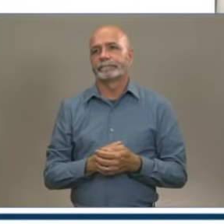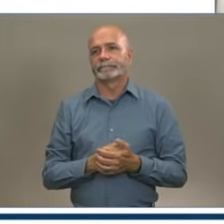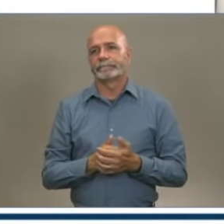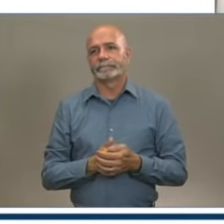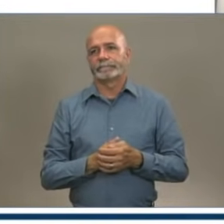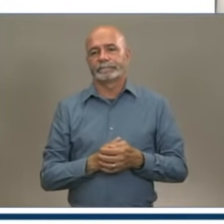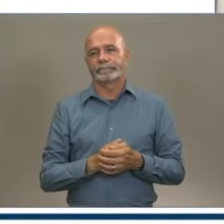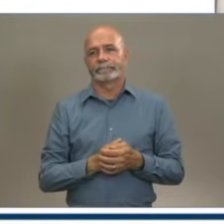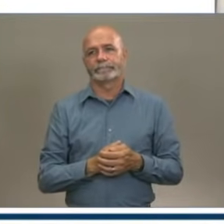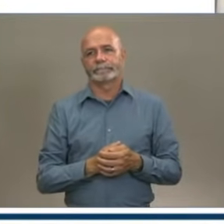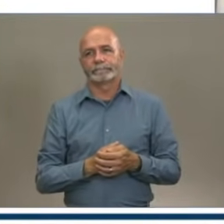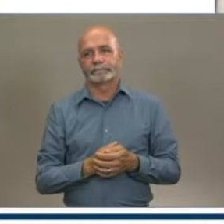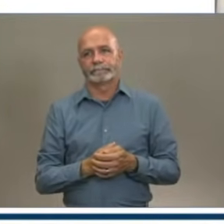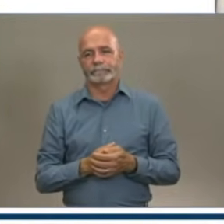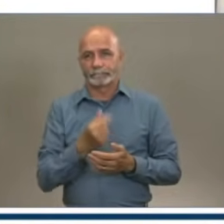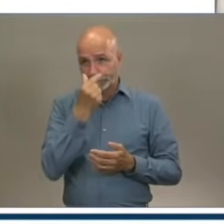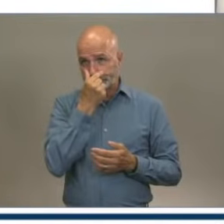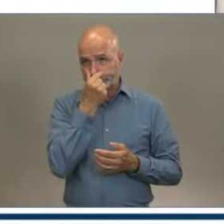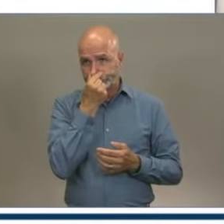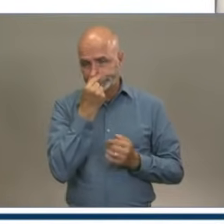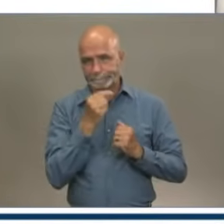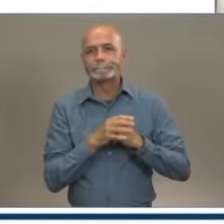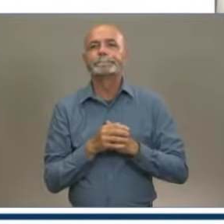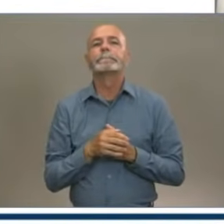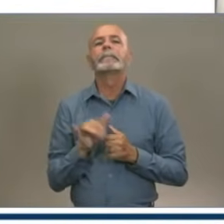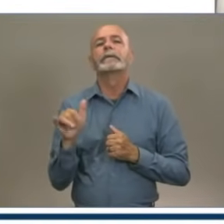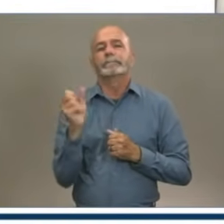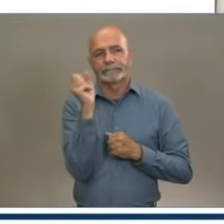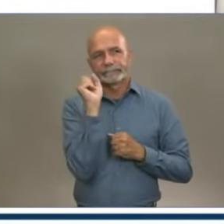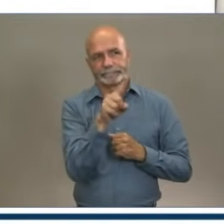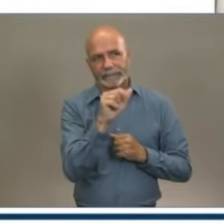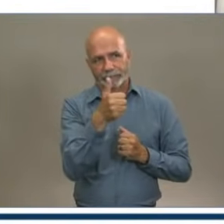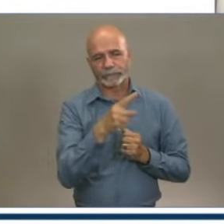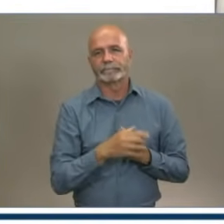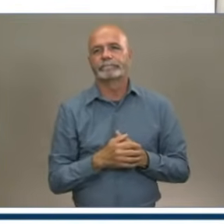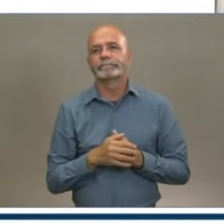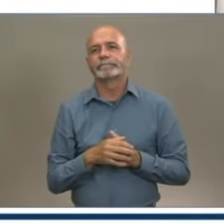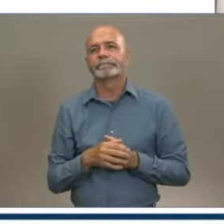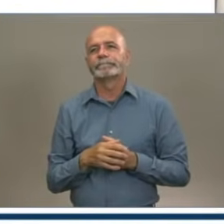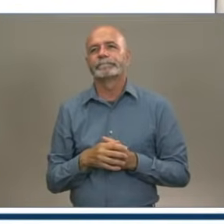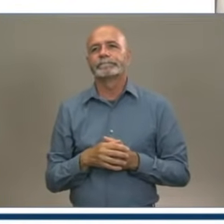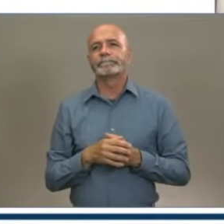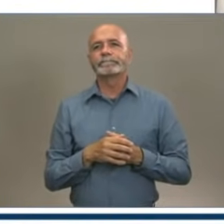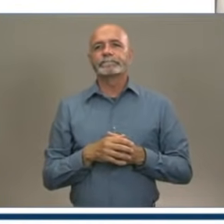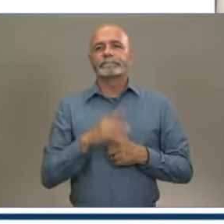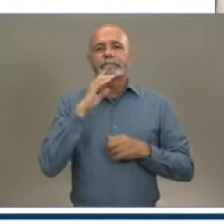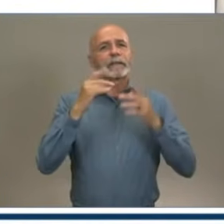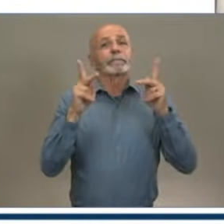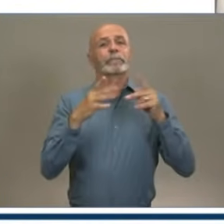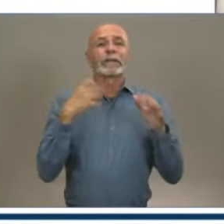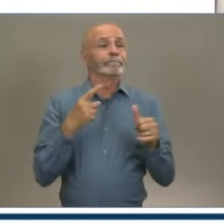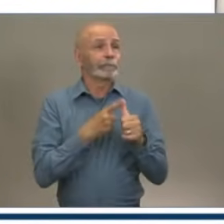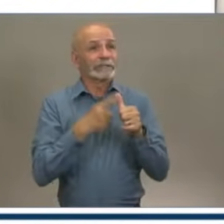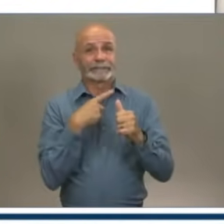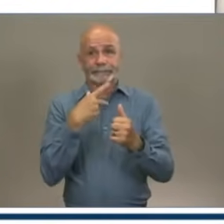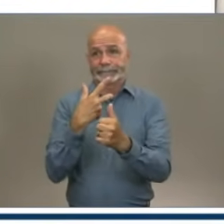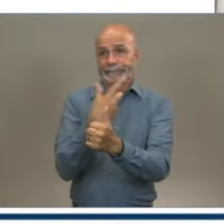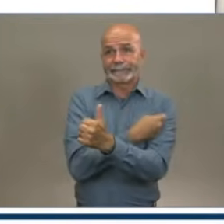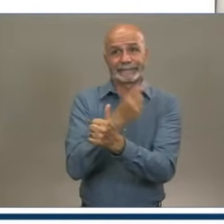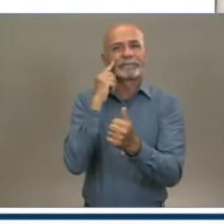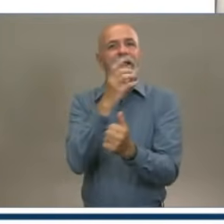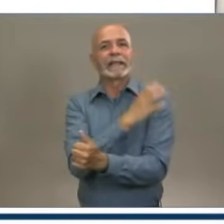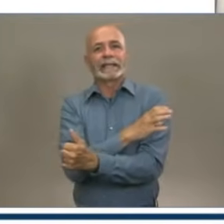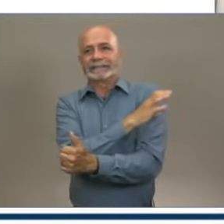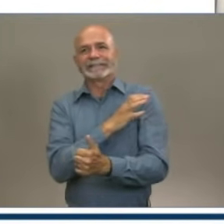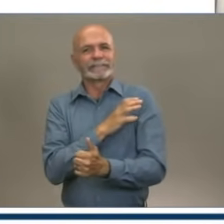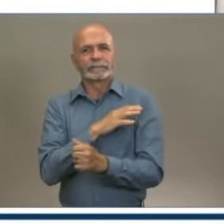thank you. And looking at the people who are looking for a first dose and perhaps they see that the clinics are booked